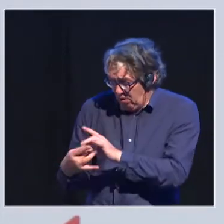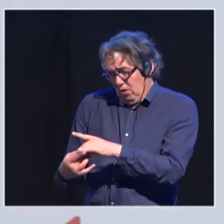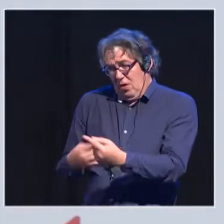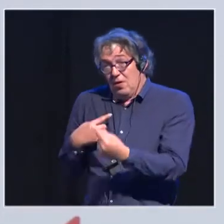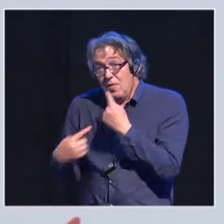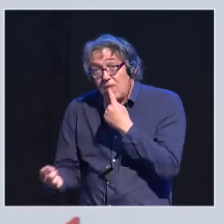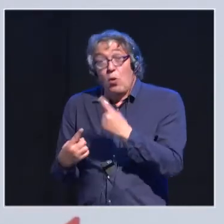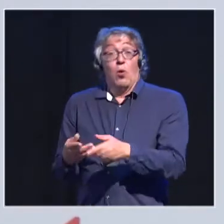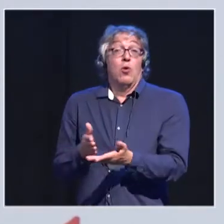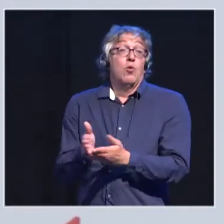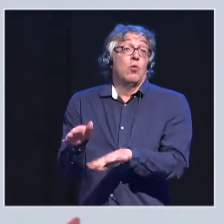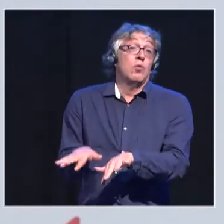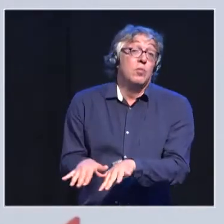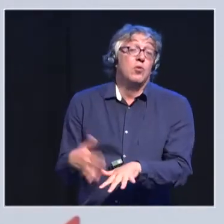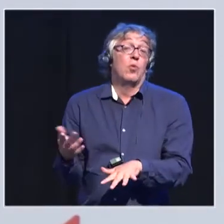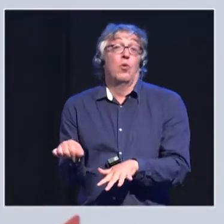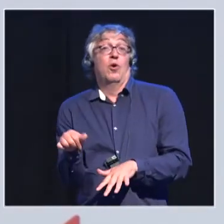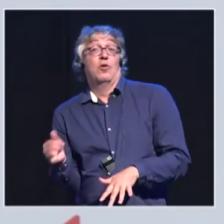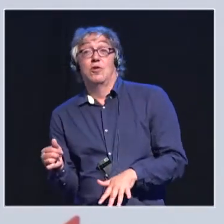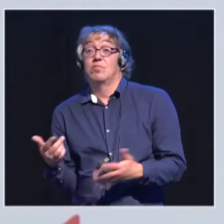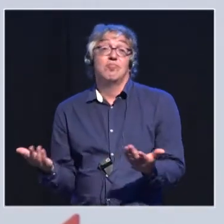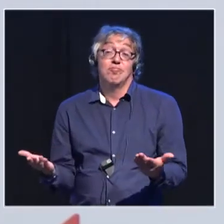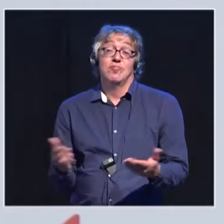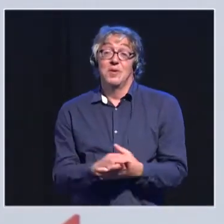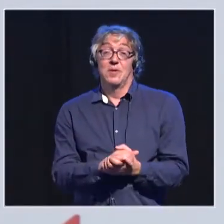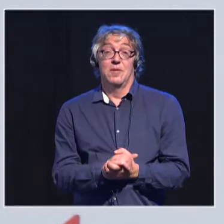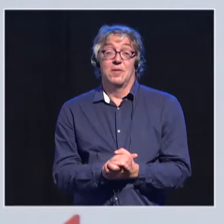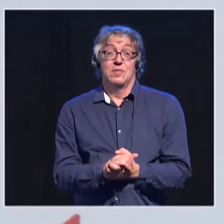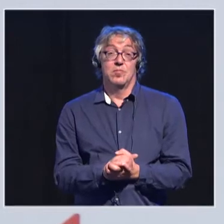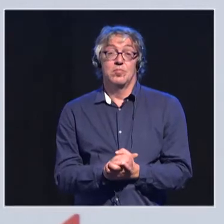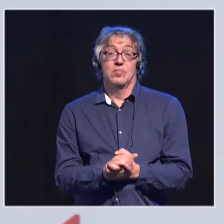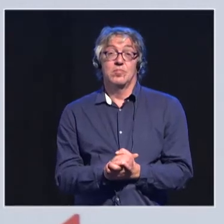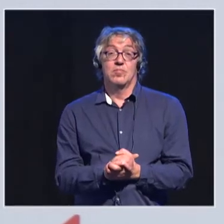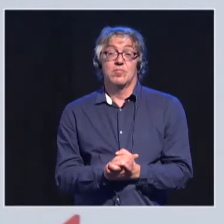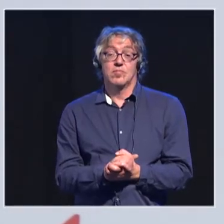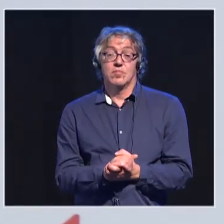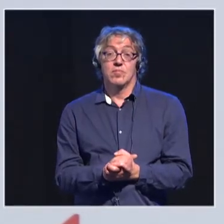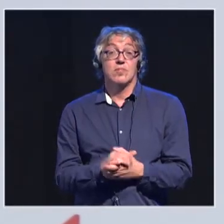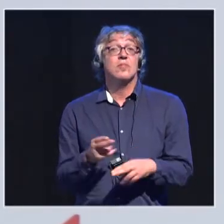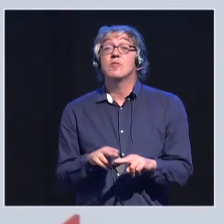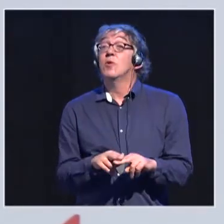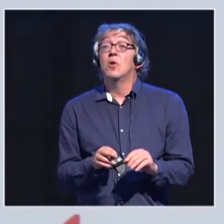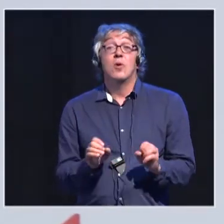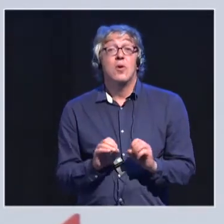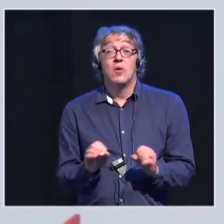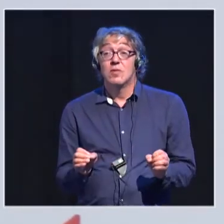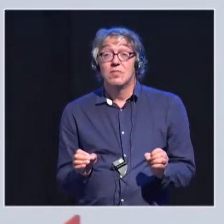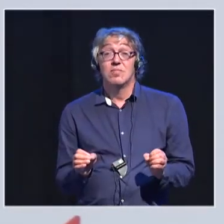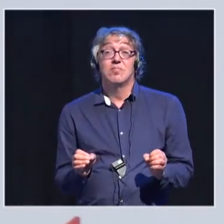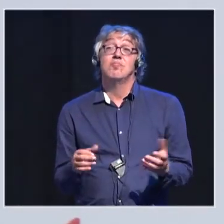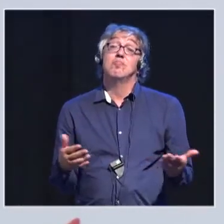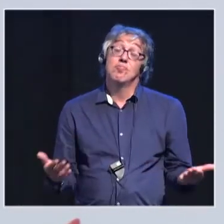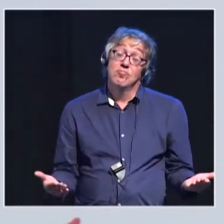or otherwise, with our citizens, there's also the risk of losing this loyalty to, as I said, to